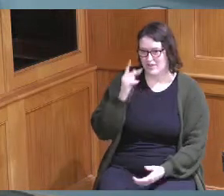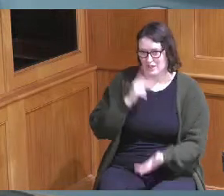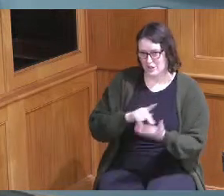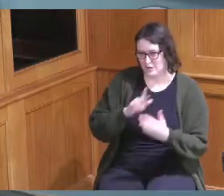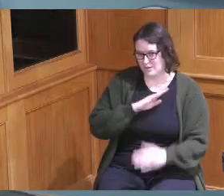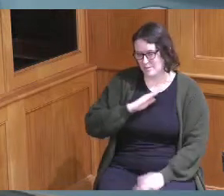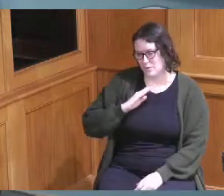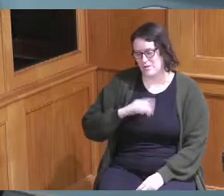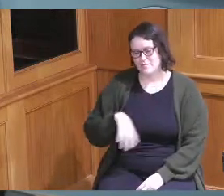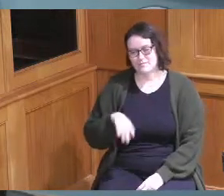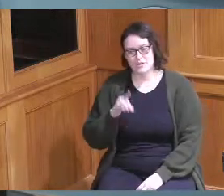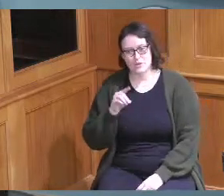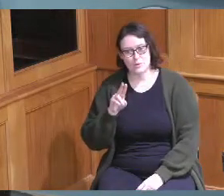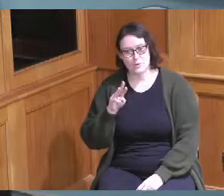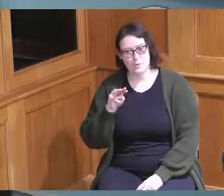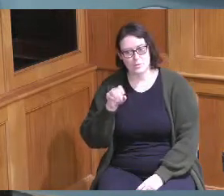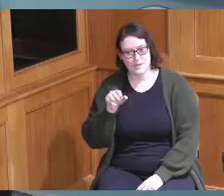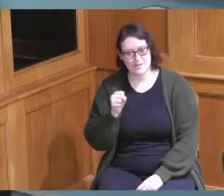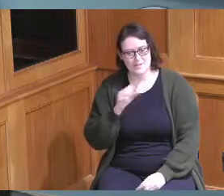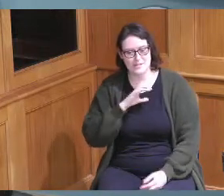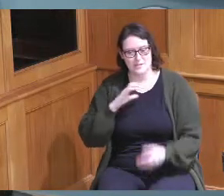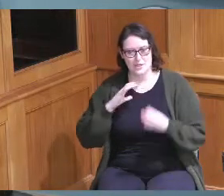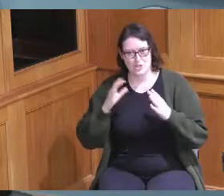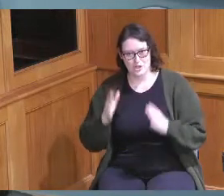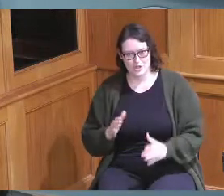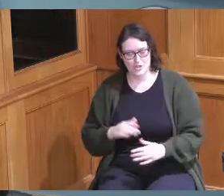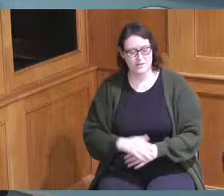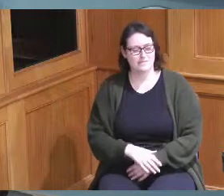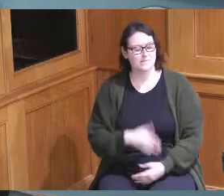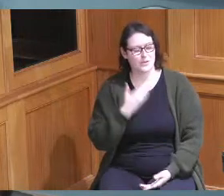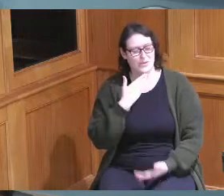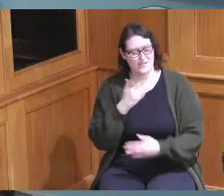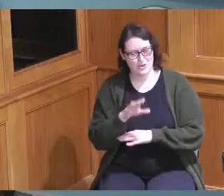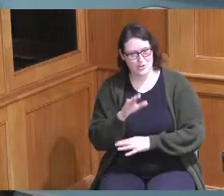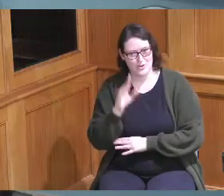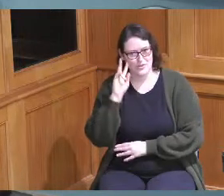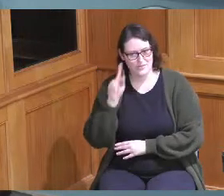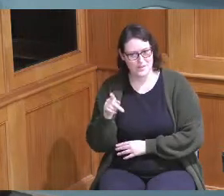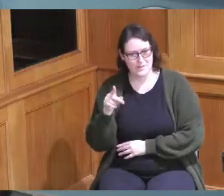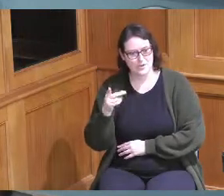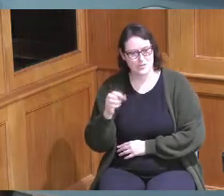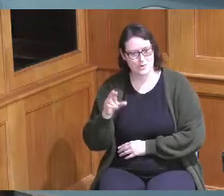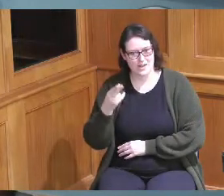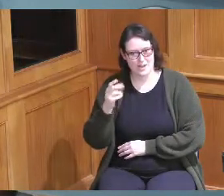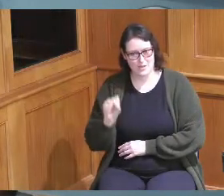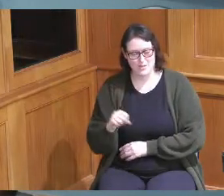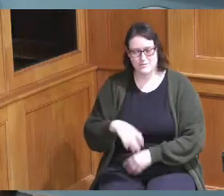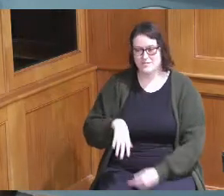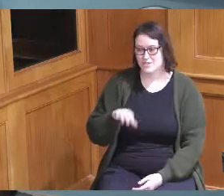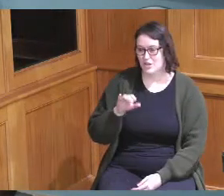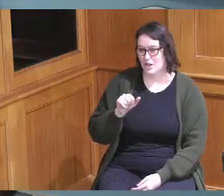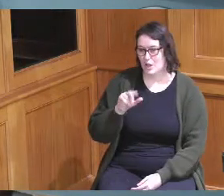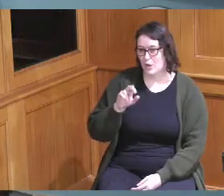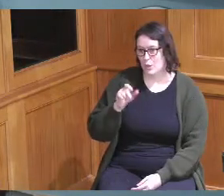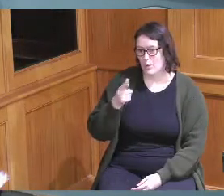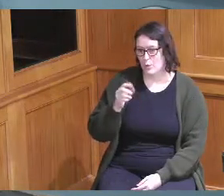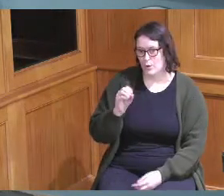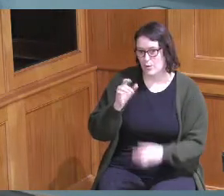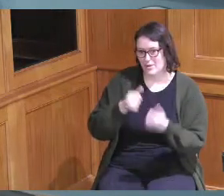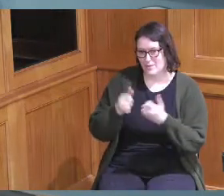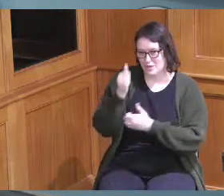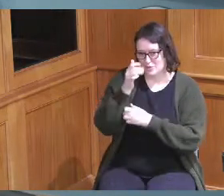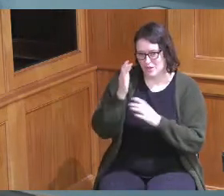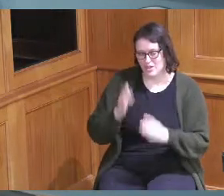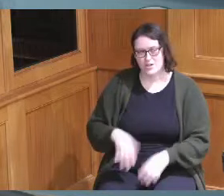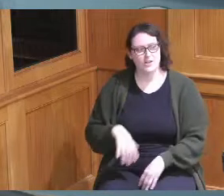Board. Stephanie Summerall Dumas, Commissioner. Good afternoon. I'm County Commissioner Denise Treehouse. Jeff Ludo, County Administrator. Patrick